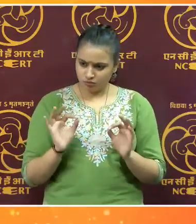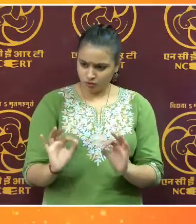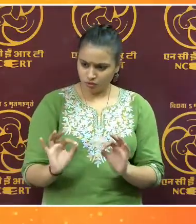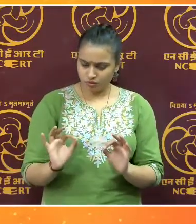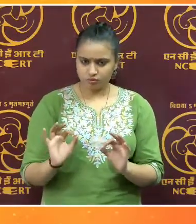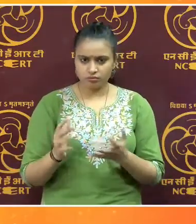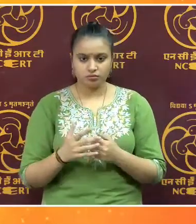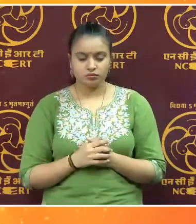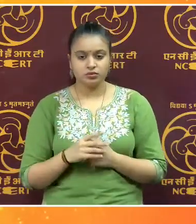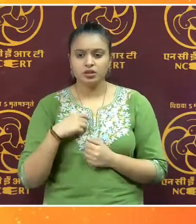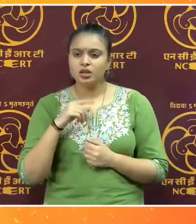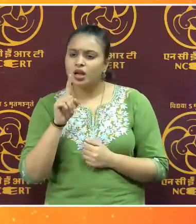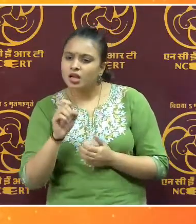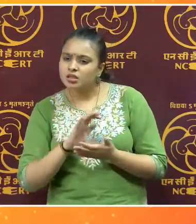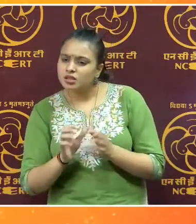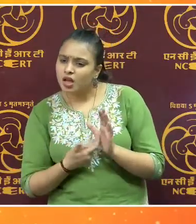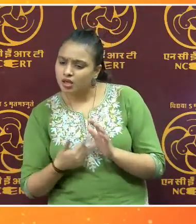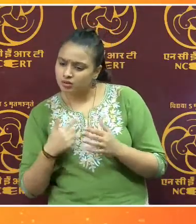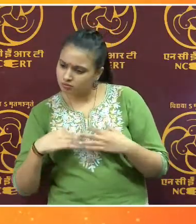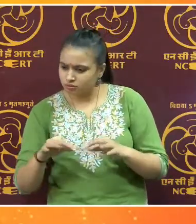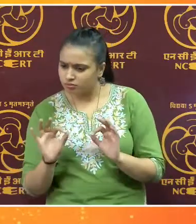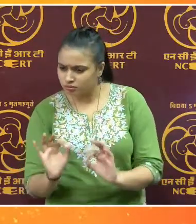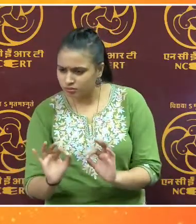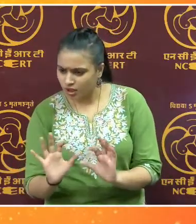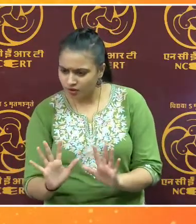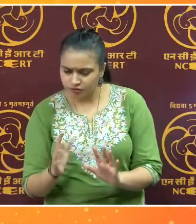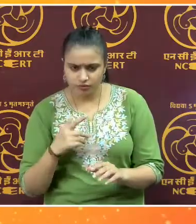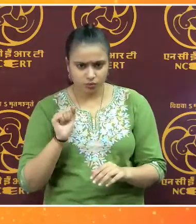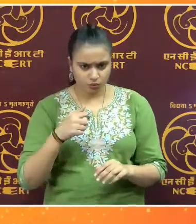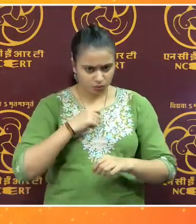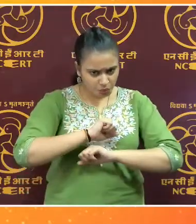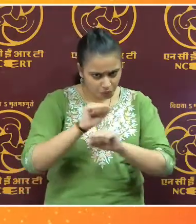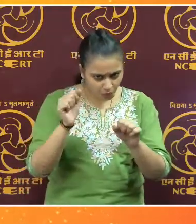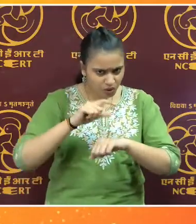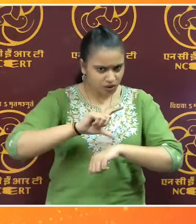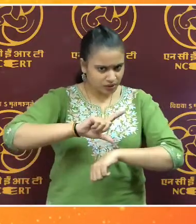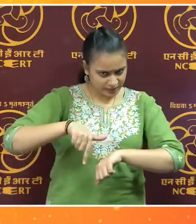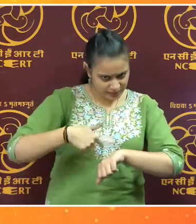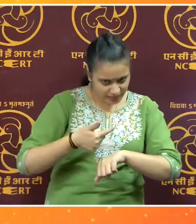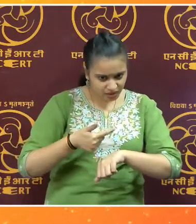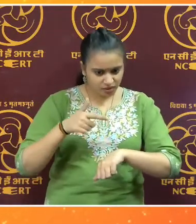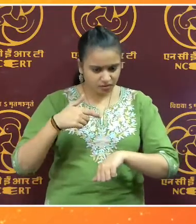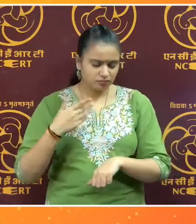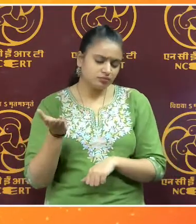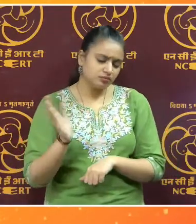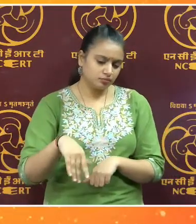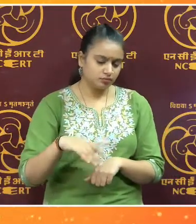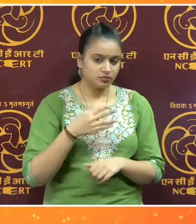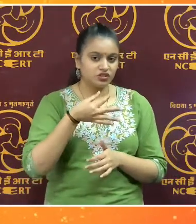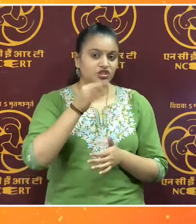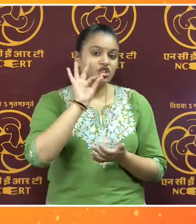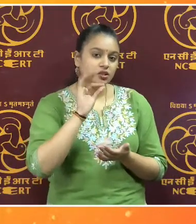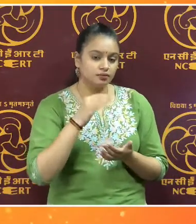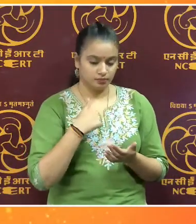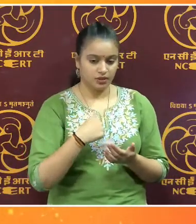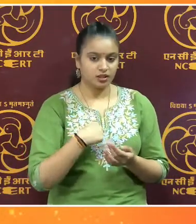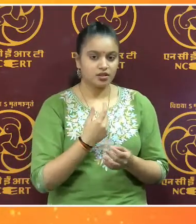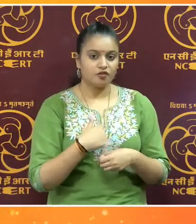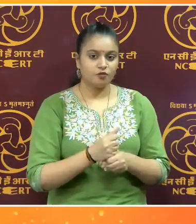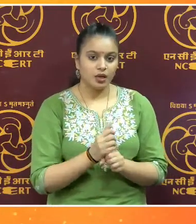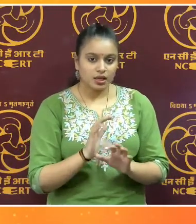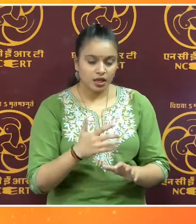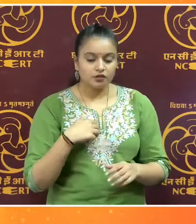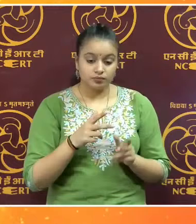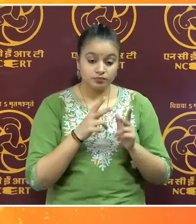asked him, "Hari, hope you are feeling well. You woke up late today. Come have tea. I have made it. I have to tell